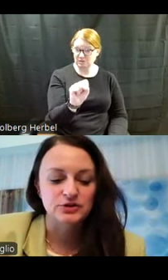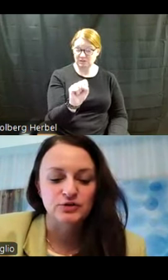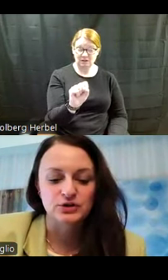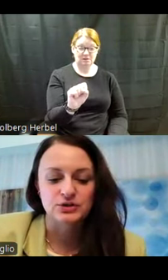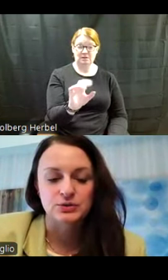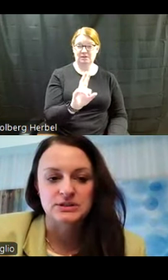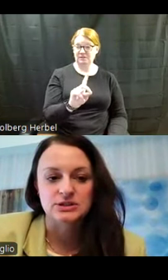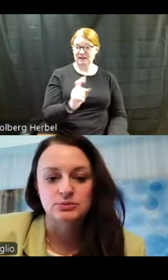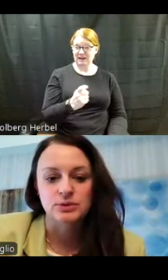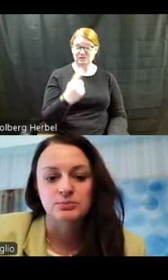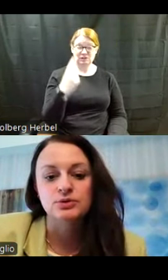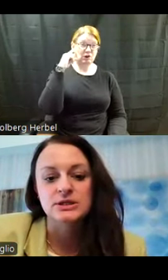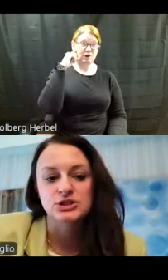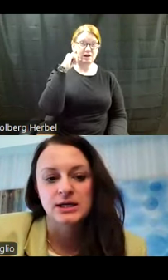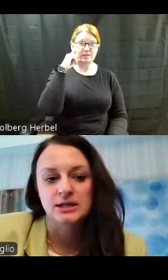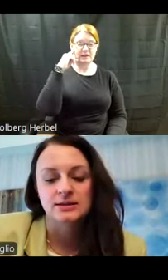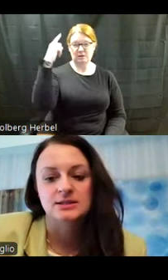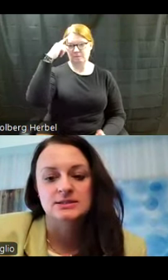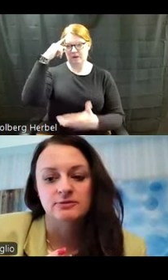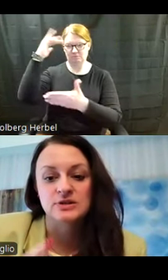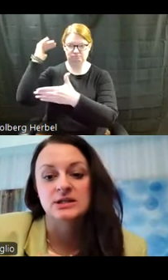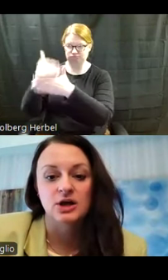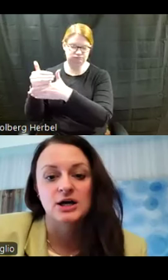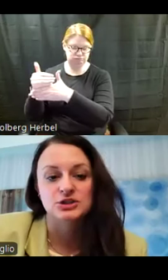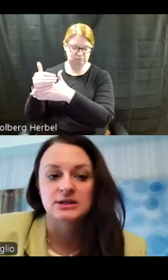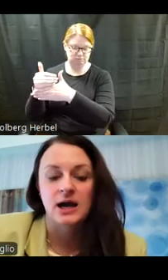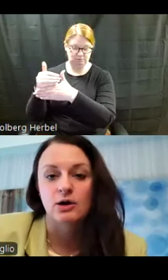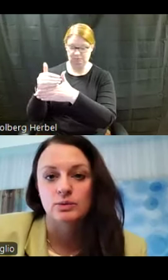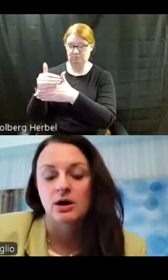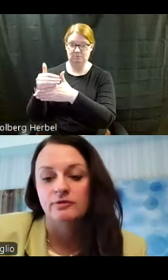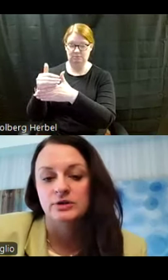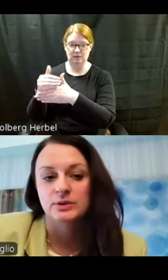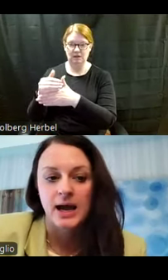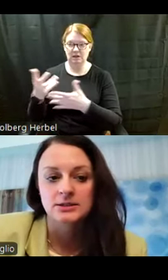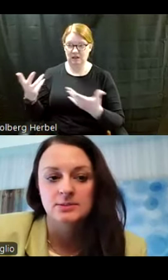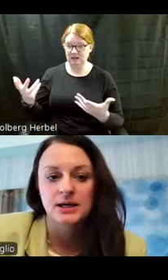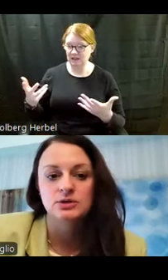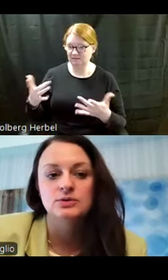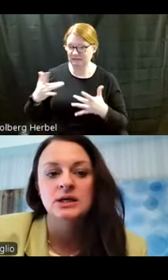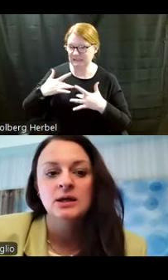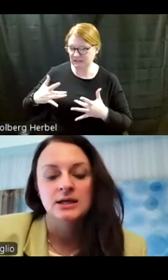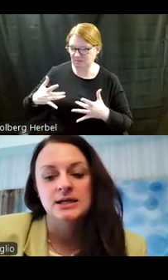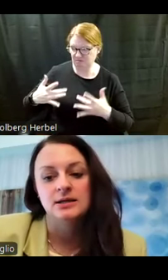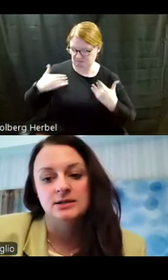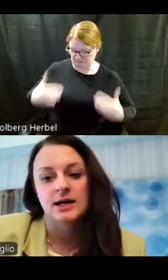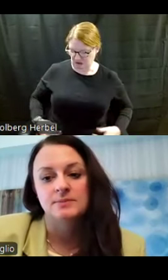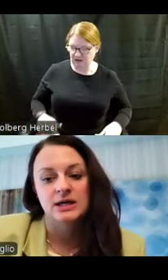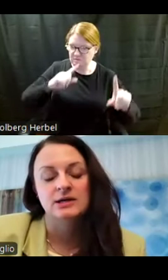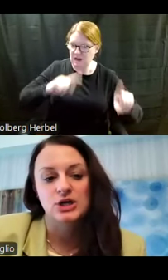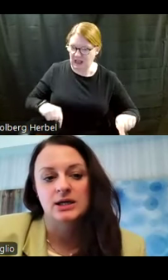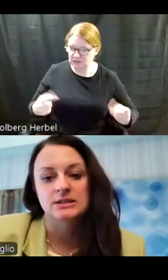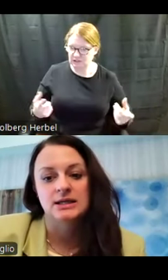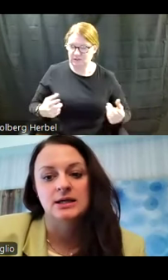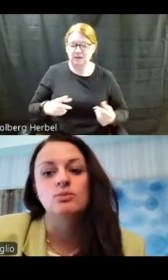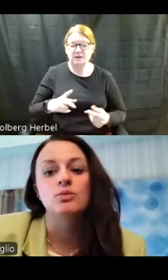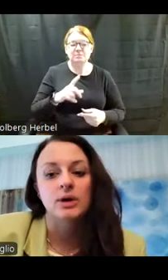or after you've heard news. And so appreciating that that's physiologically how we often react to bad news, and taking the time to kind of